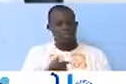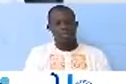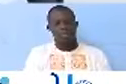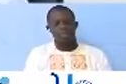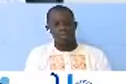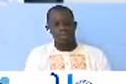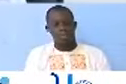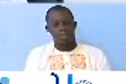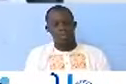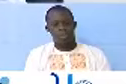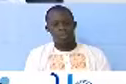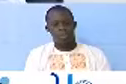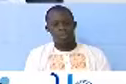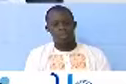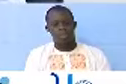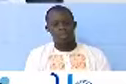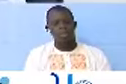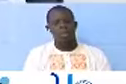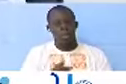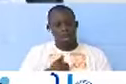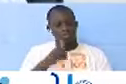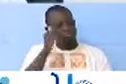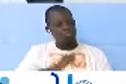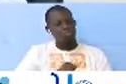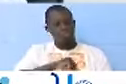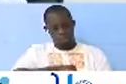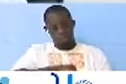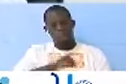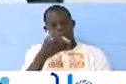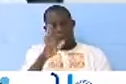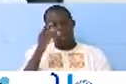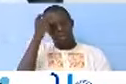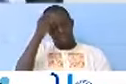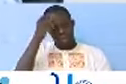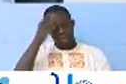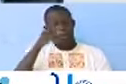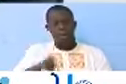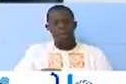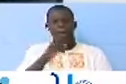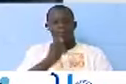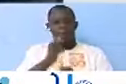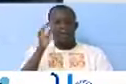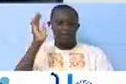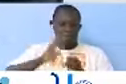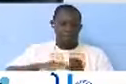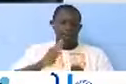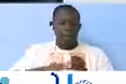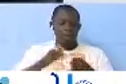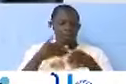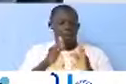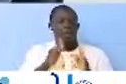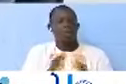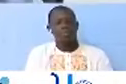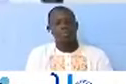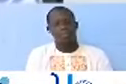I just used my head and concluded that. There